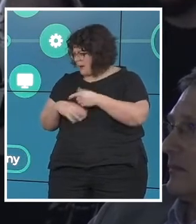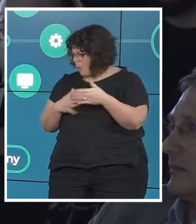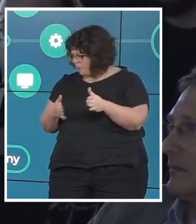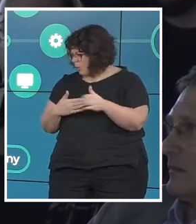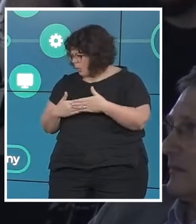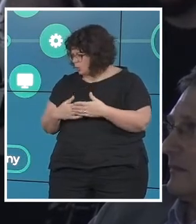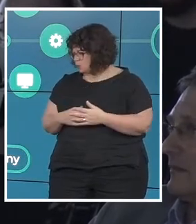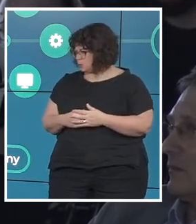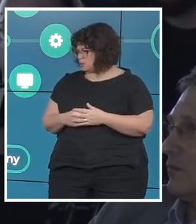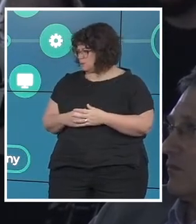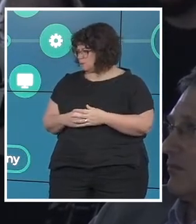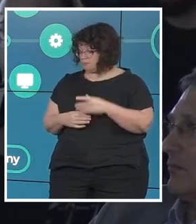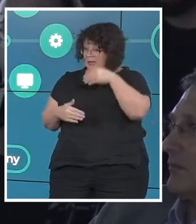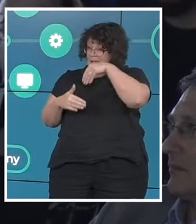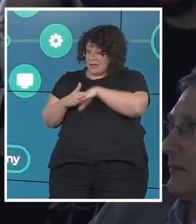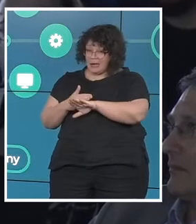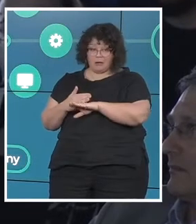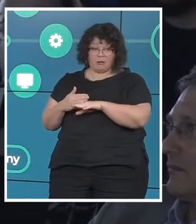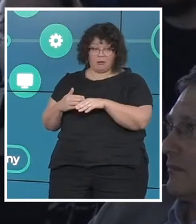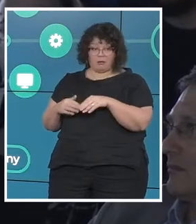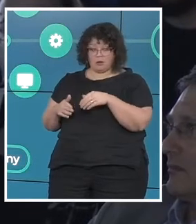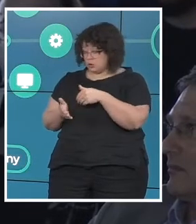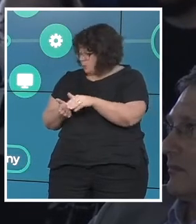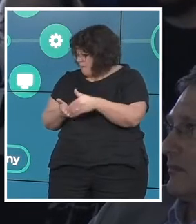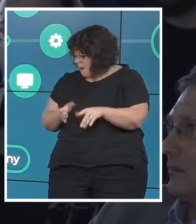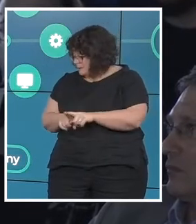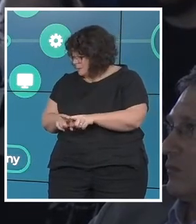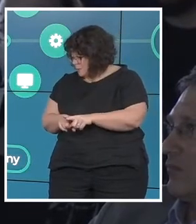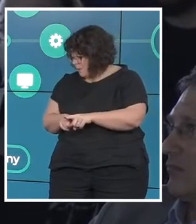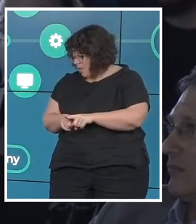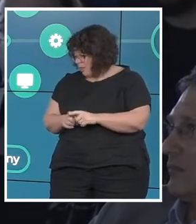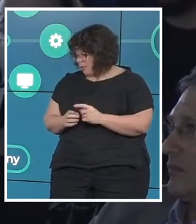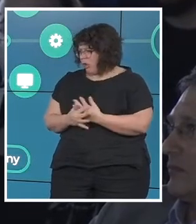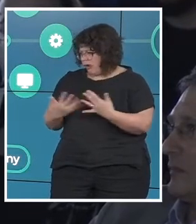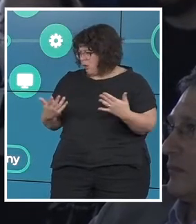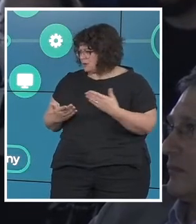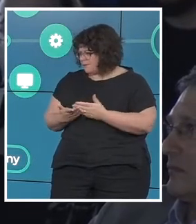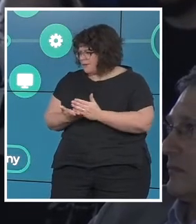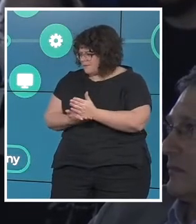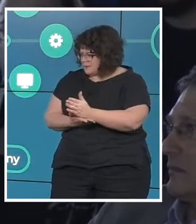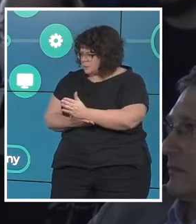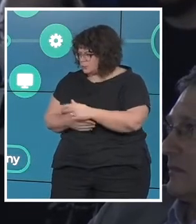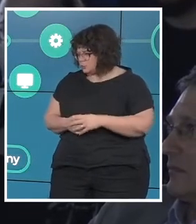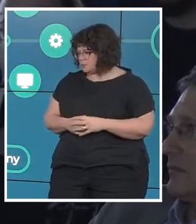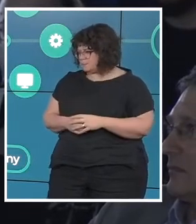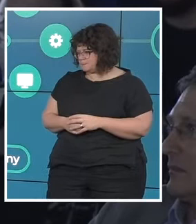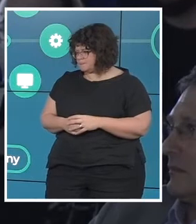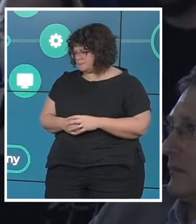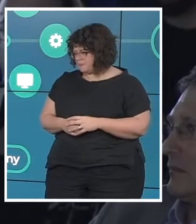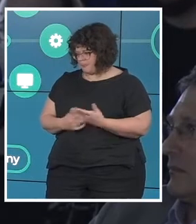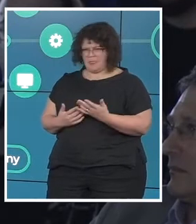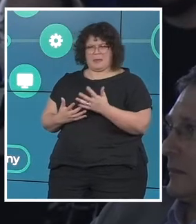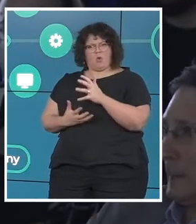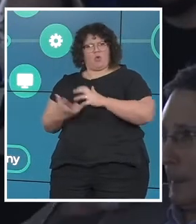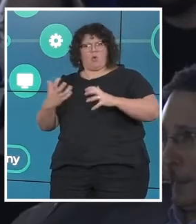of navigations. Navigation in a place like this, a big complex building, and all of these navigational tools that are based on GPS doesn't really